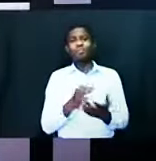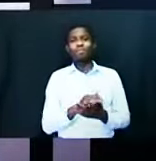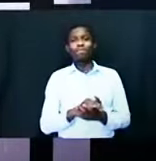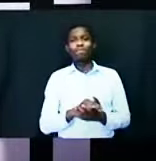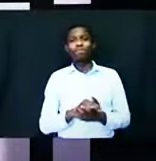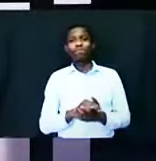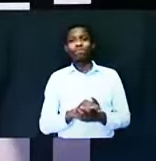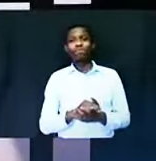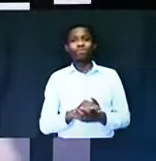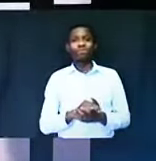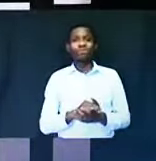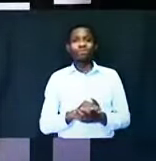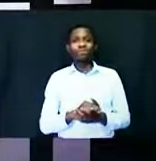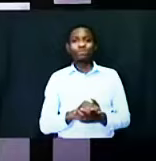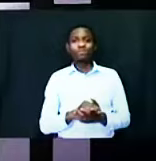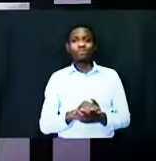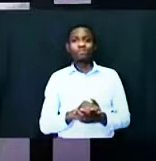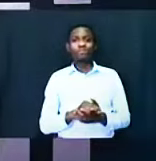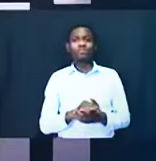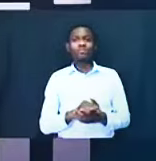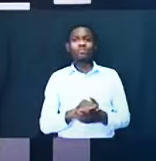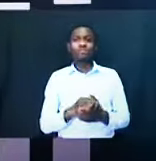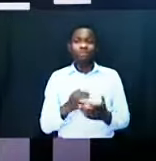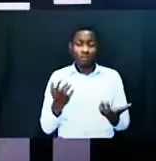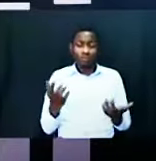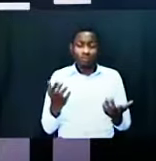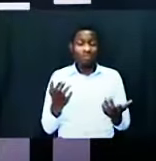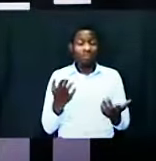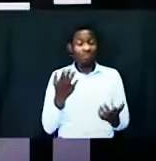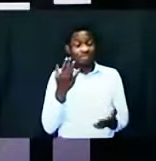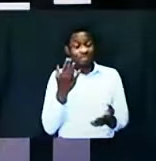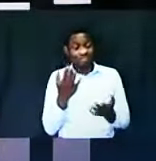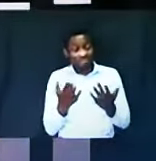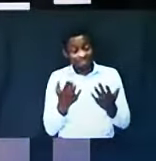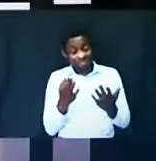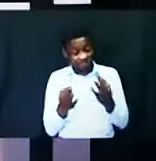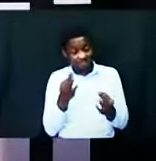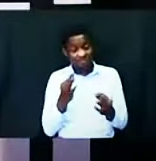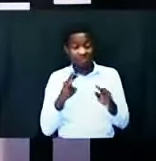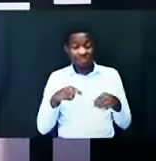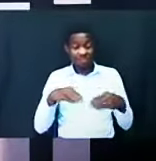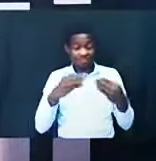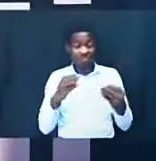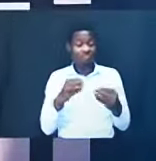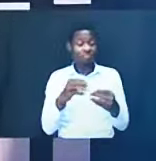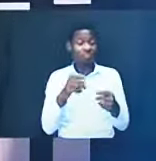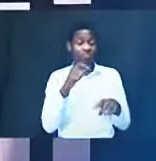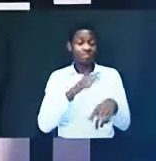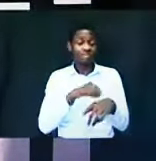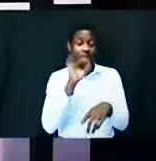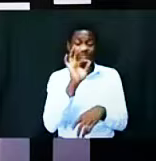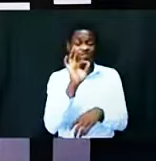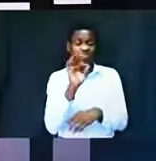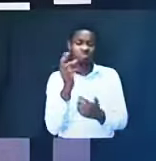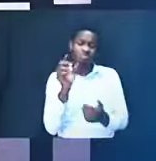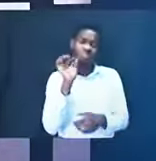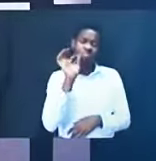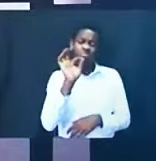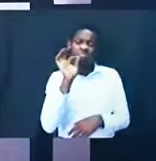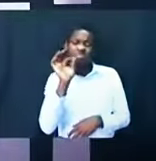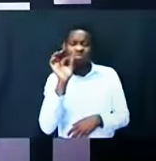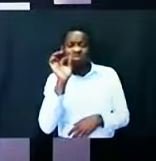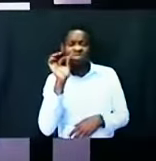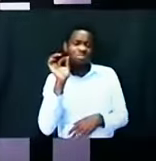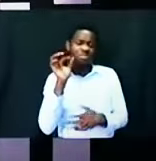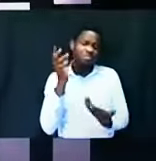him coming, going forth and coming back like that. He said, "One man asenga pruna beye sima beye duunu enu echi no ebese